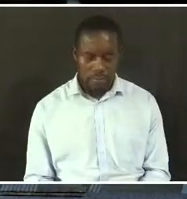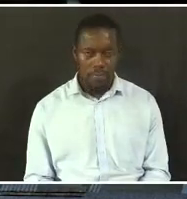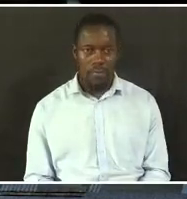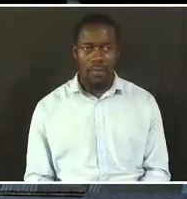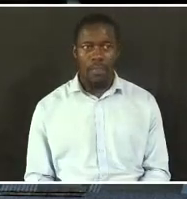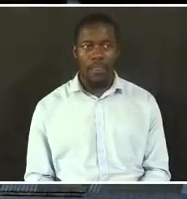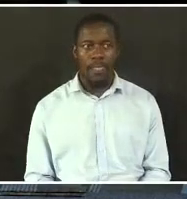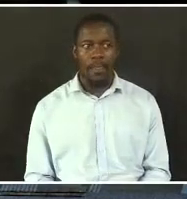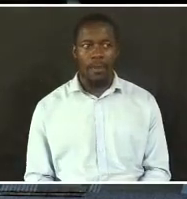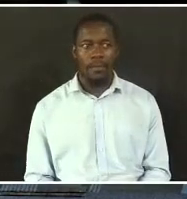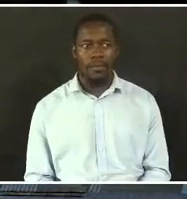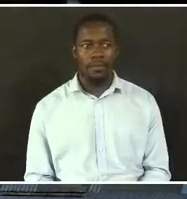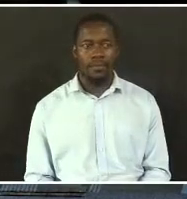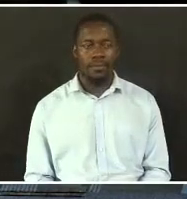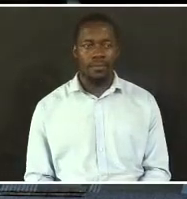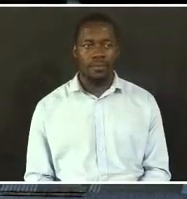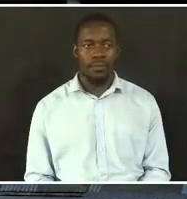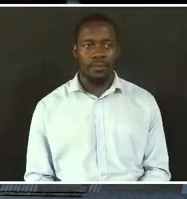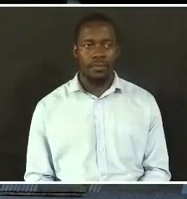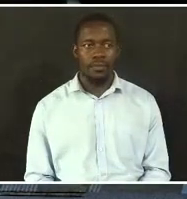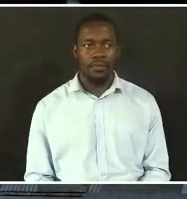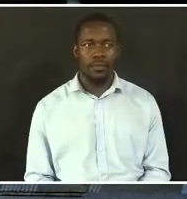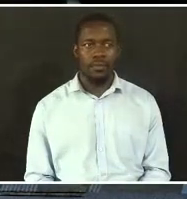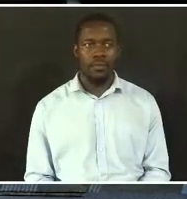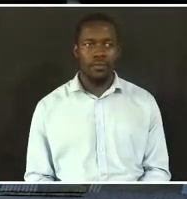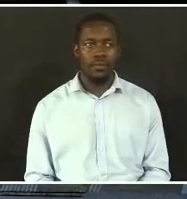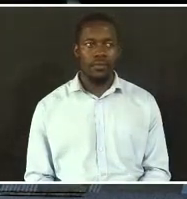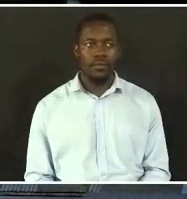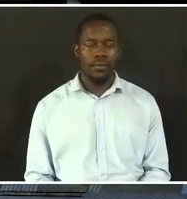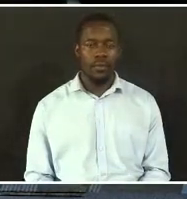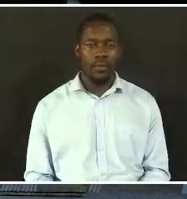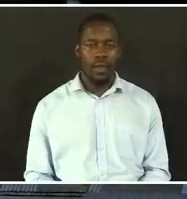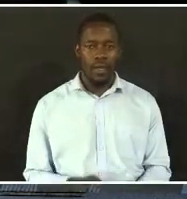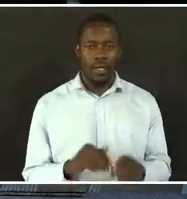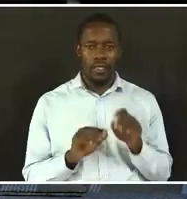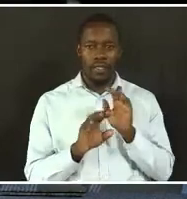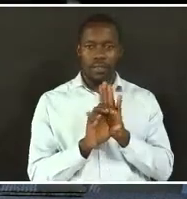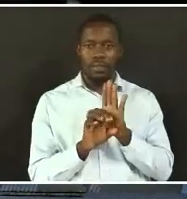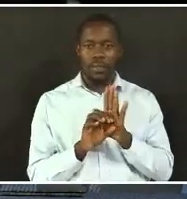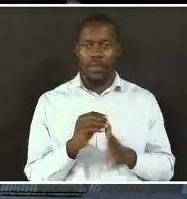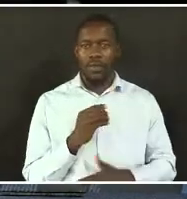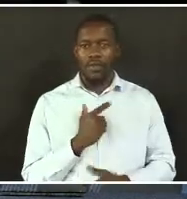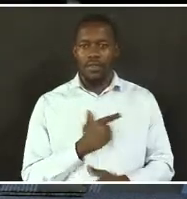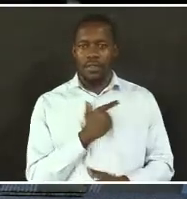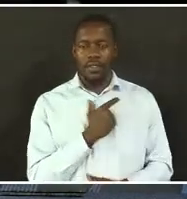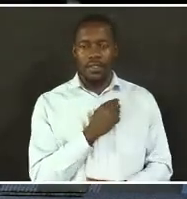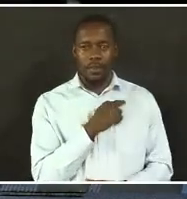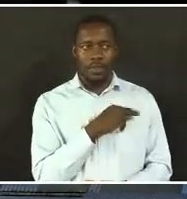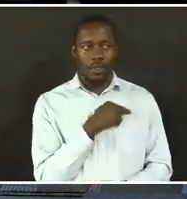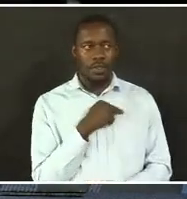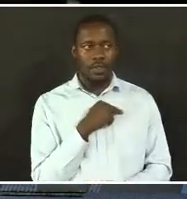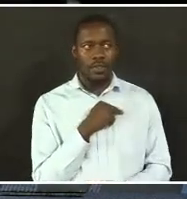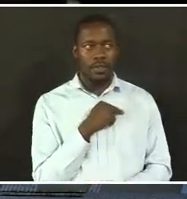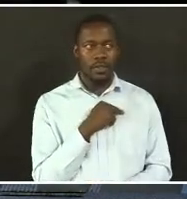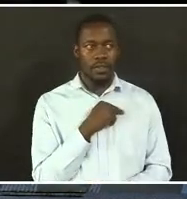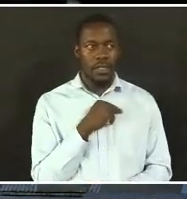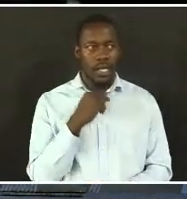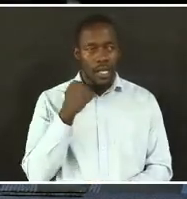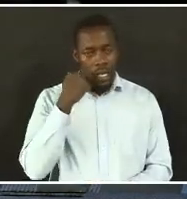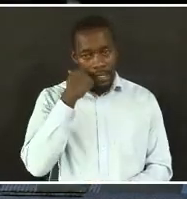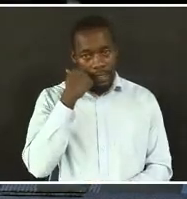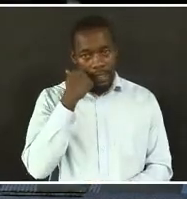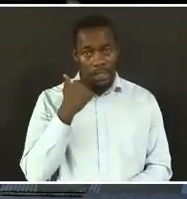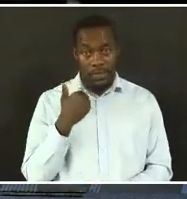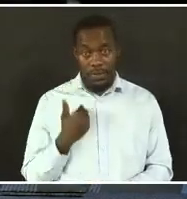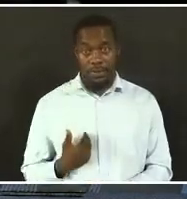have some kind of loss. If, for example, you go to the hospital to see the sick, someone who has been told has a